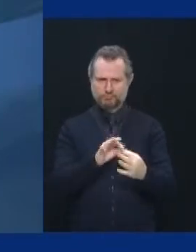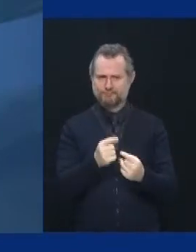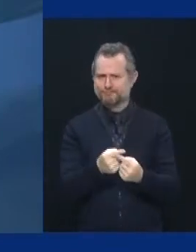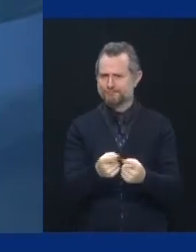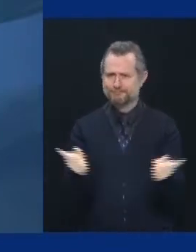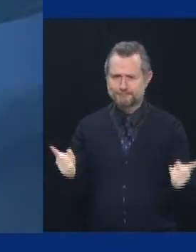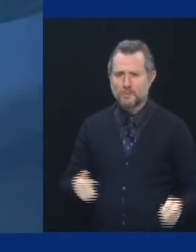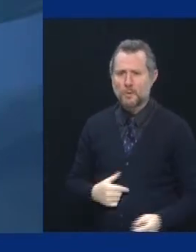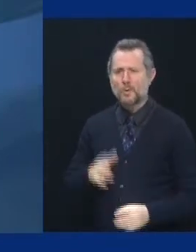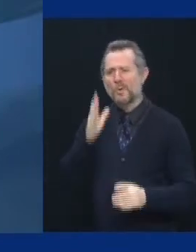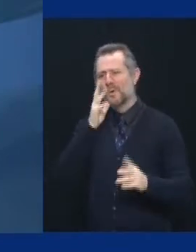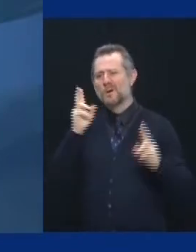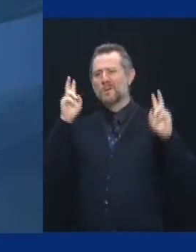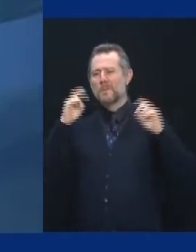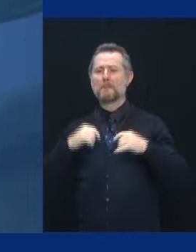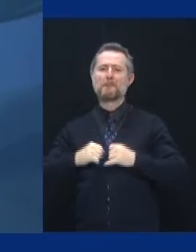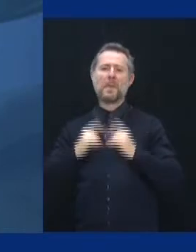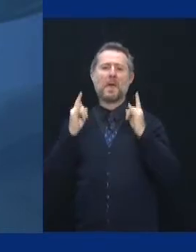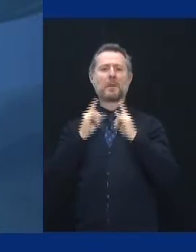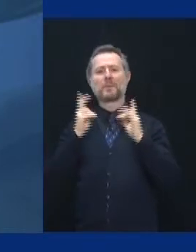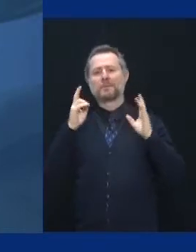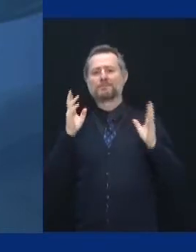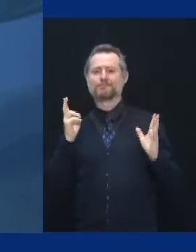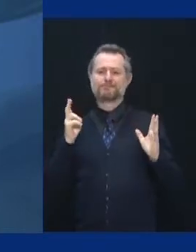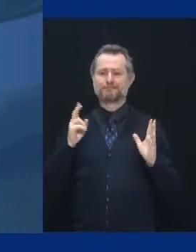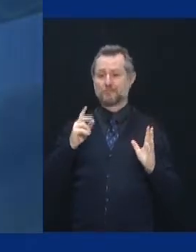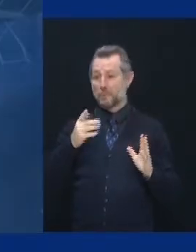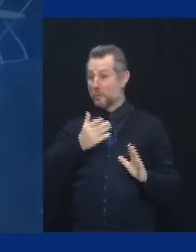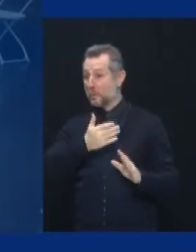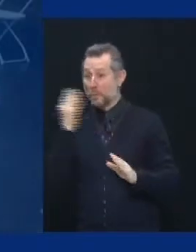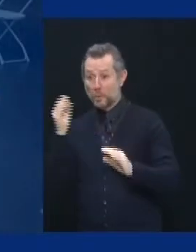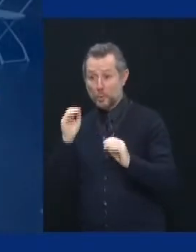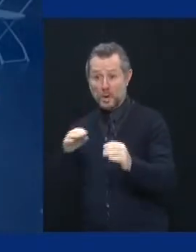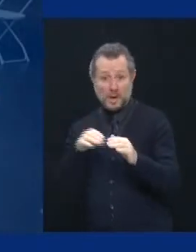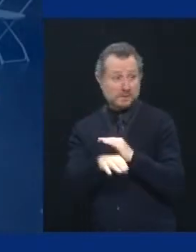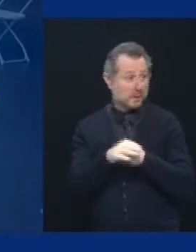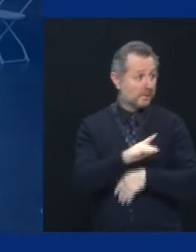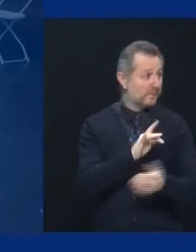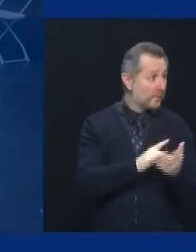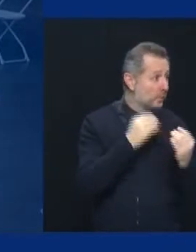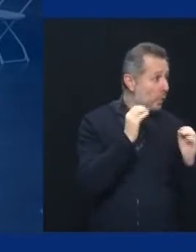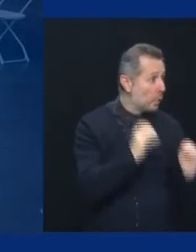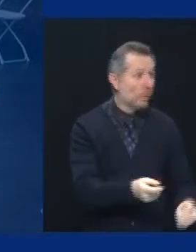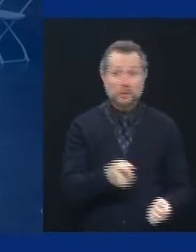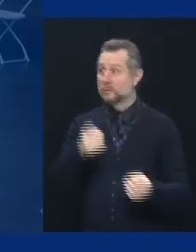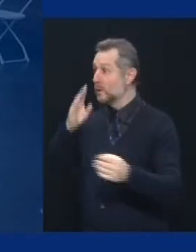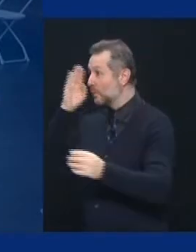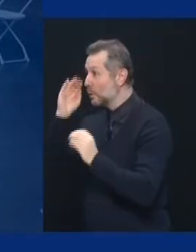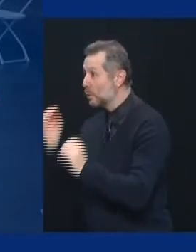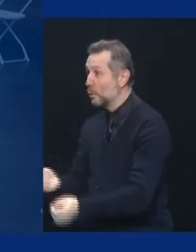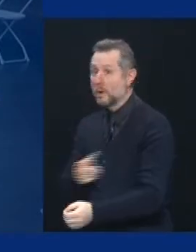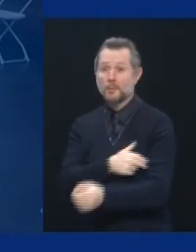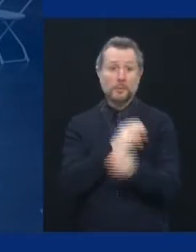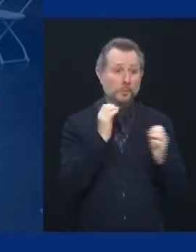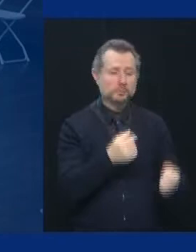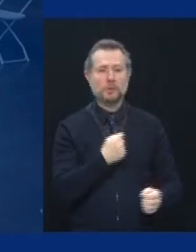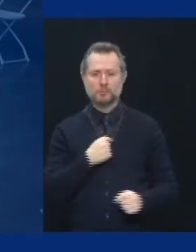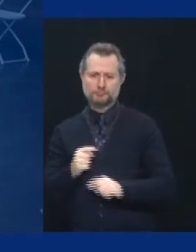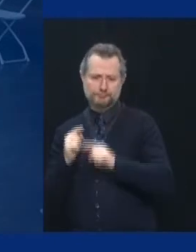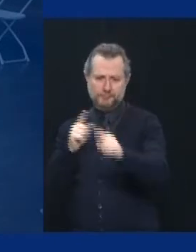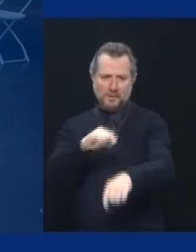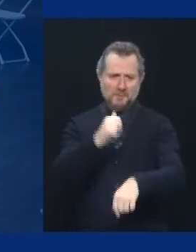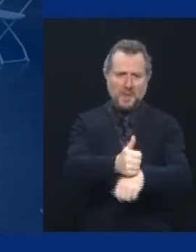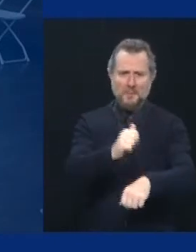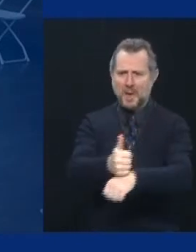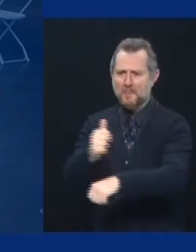vaccination sites in these healthcare deserts because they don't have the pharmacies, they don't have the hospitals, they don't have the doctor's offices. We're working with Somos